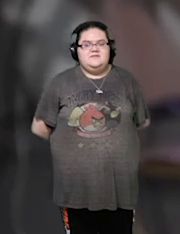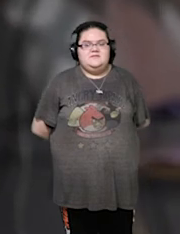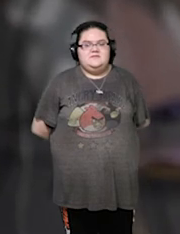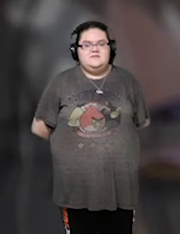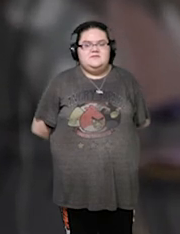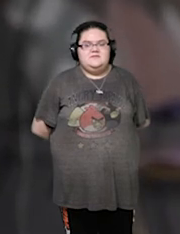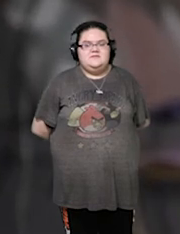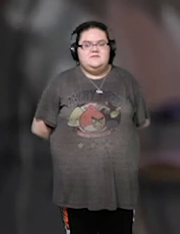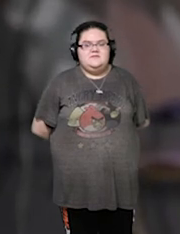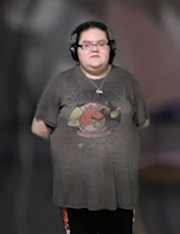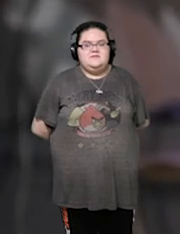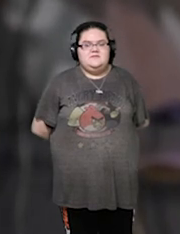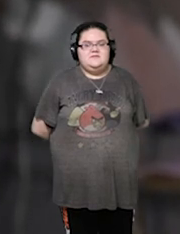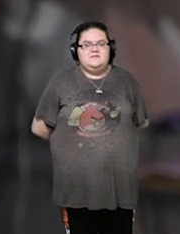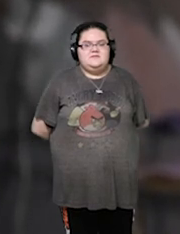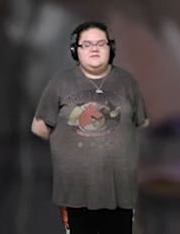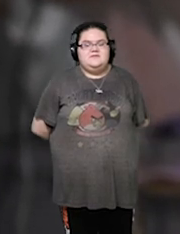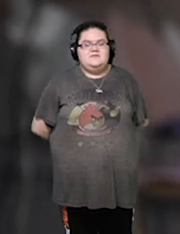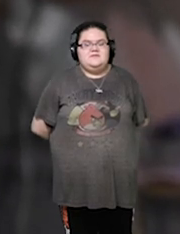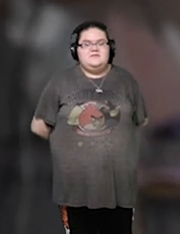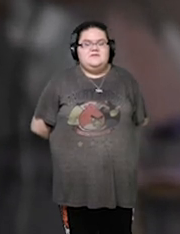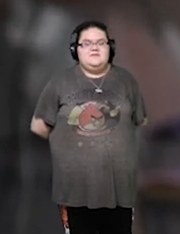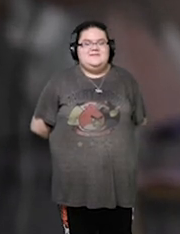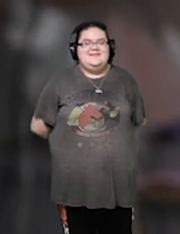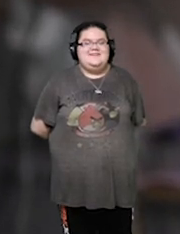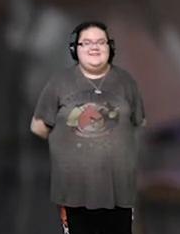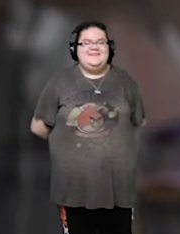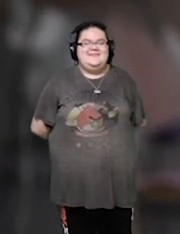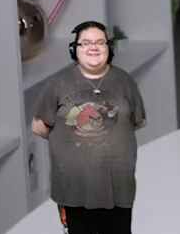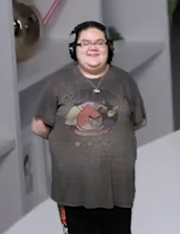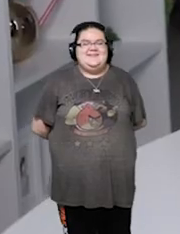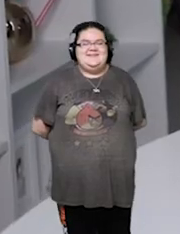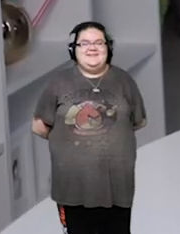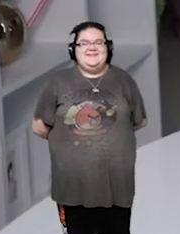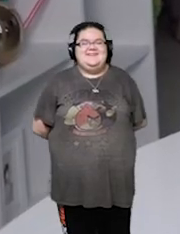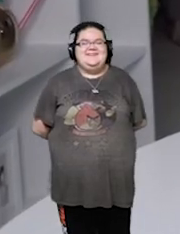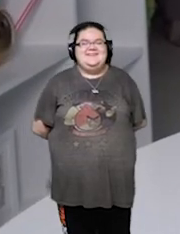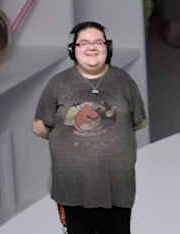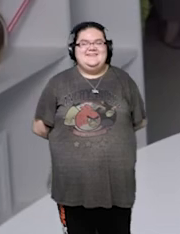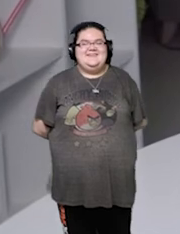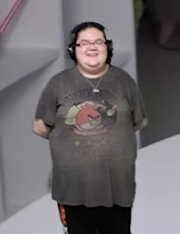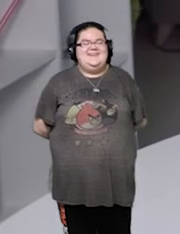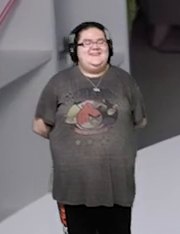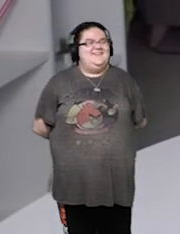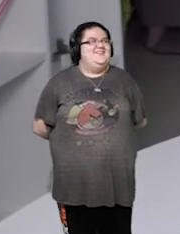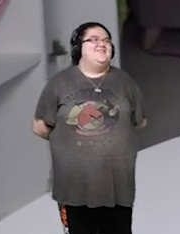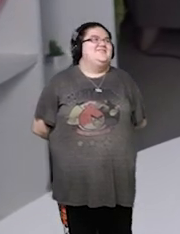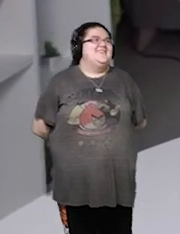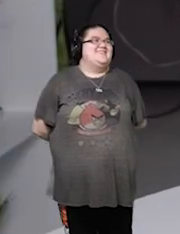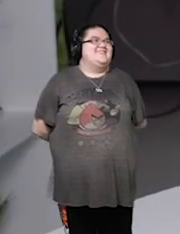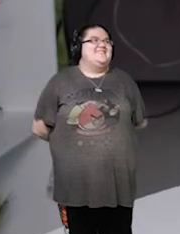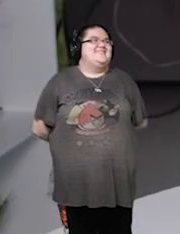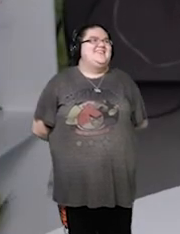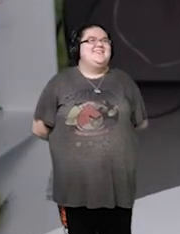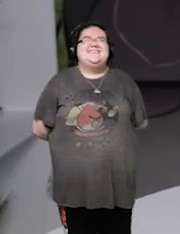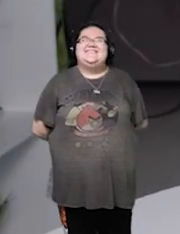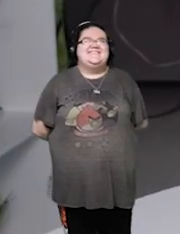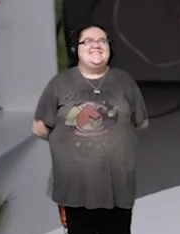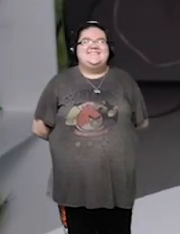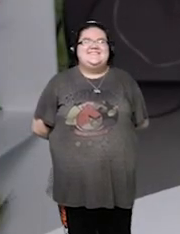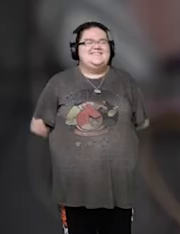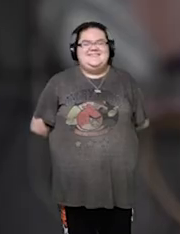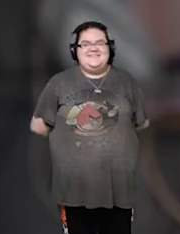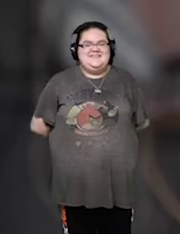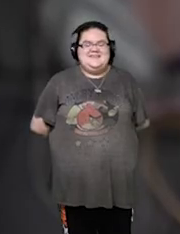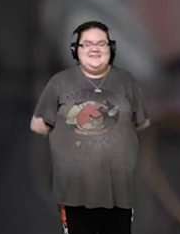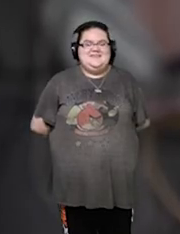side. Because it had a more expensive cap. But that's probably them like, you know when you got like a small dick and you overcompensate and that's oh what my they're God. Overcompensating with their